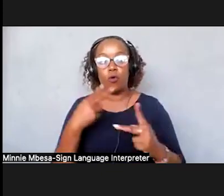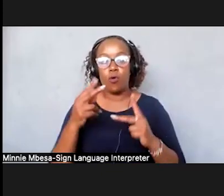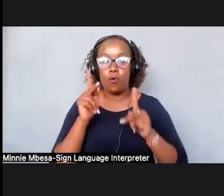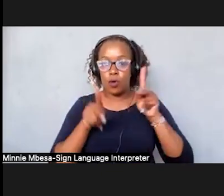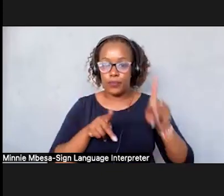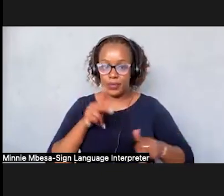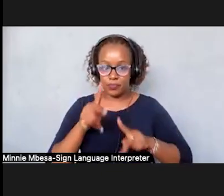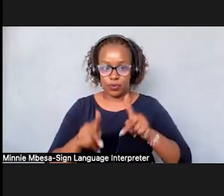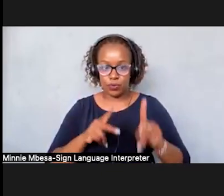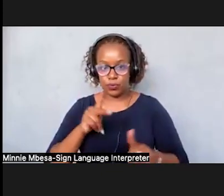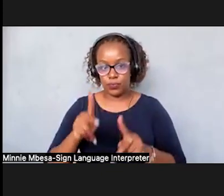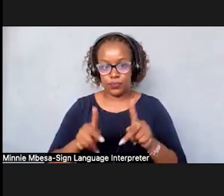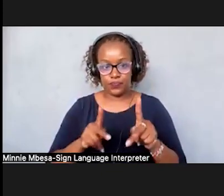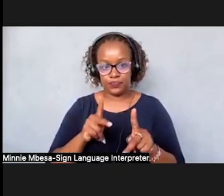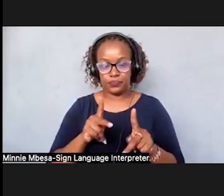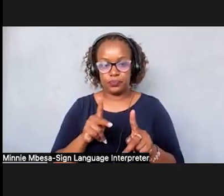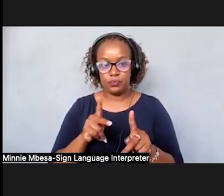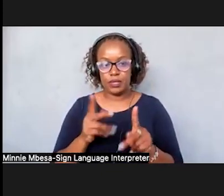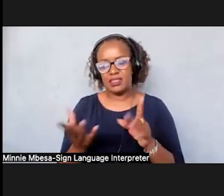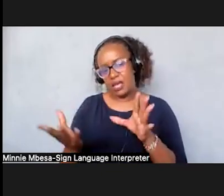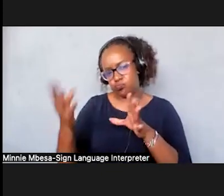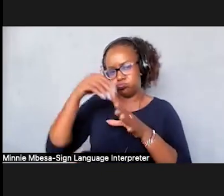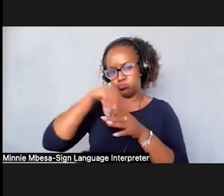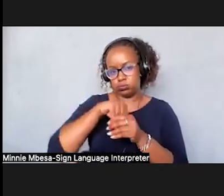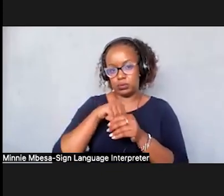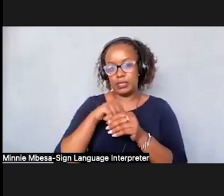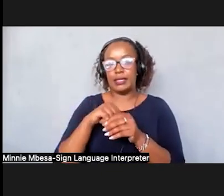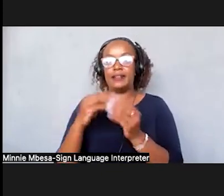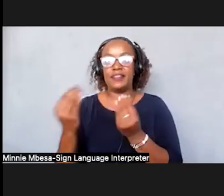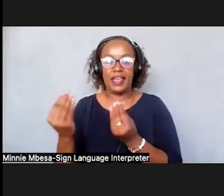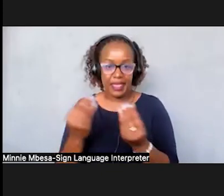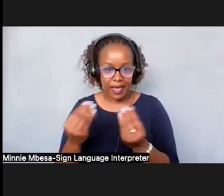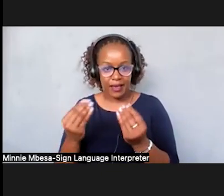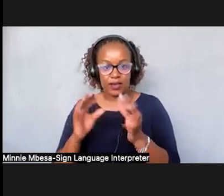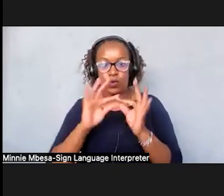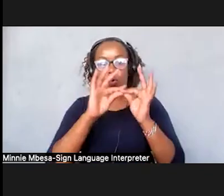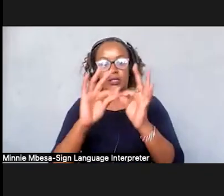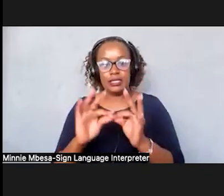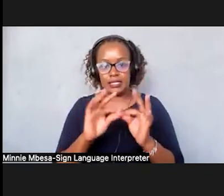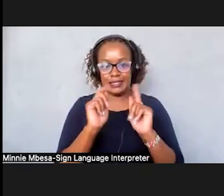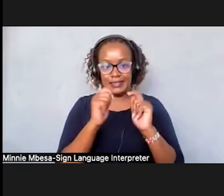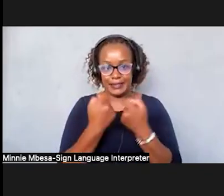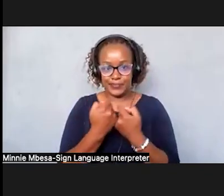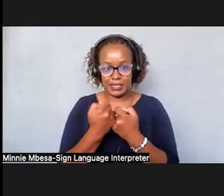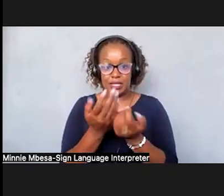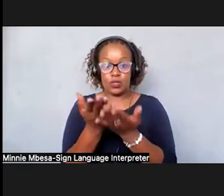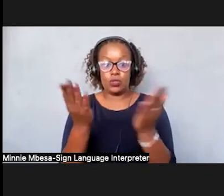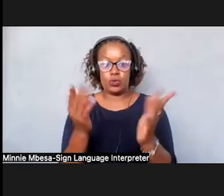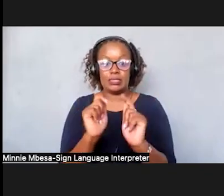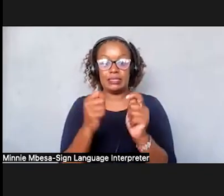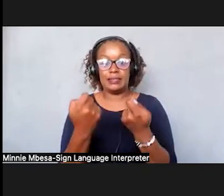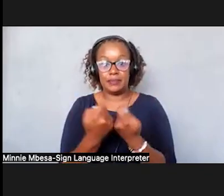the young national coordination teams. These teams now provides the